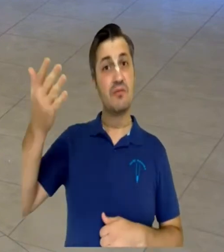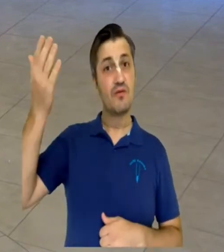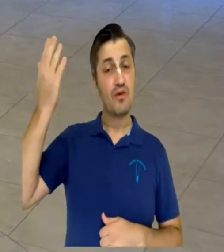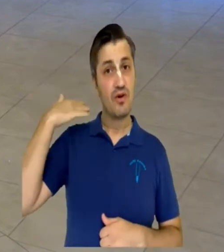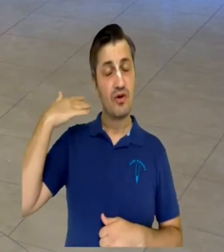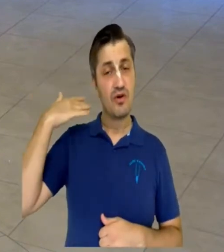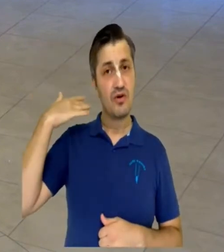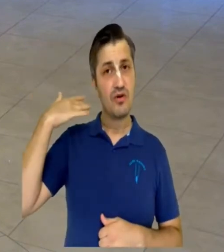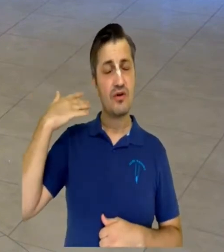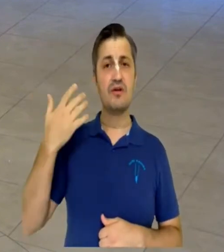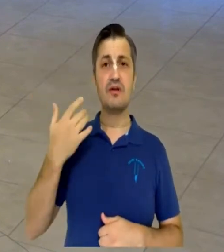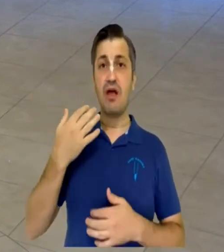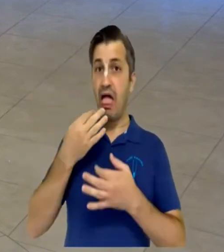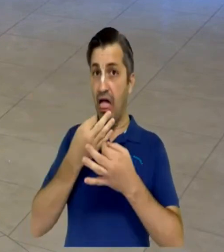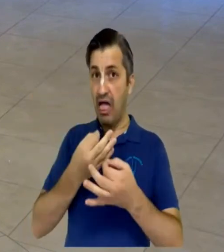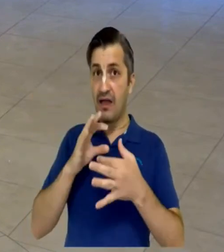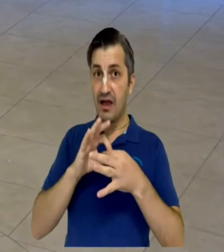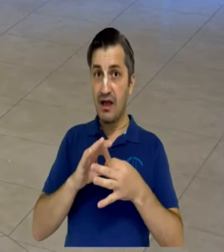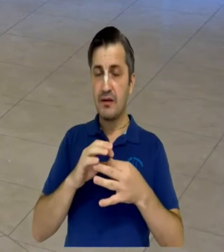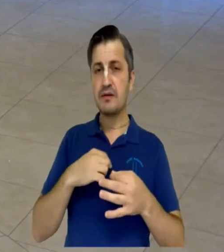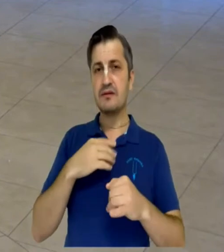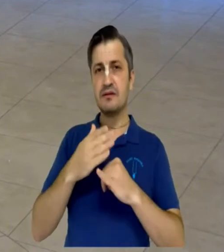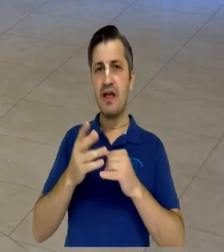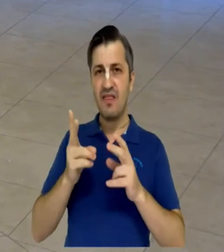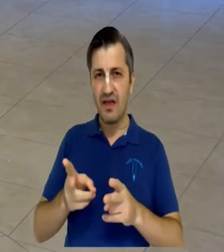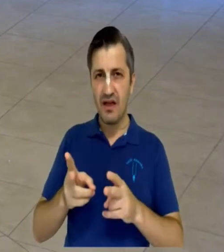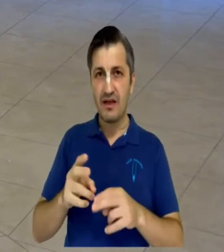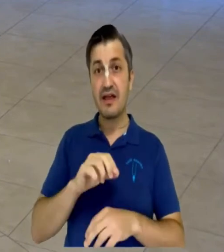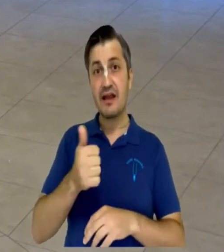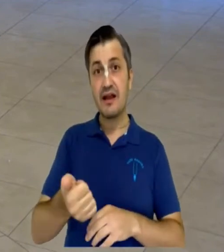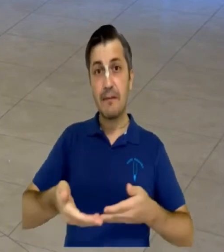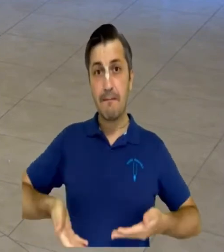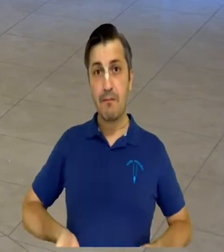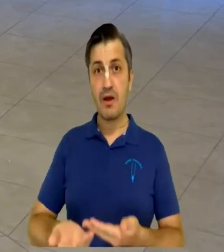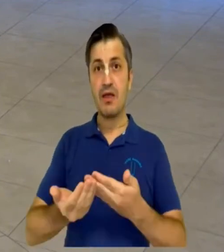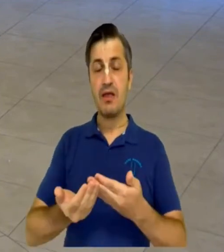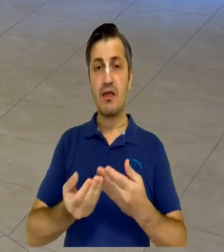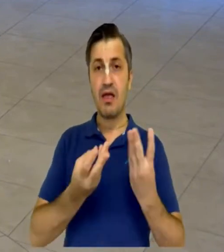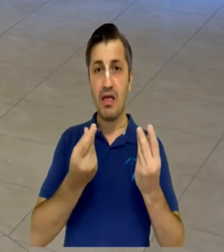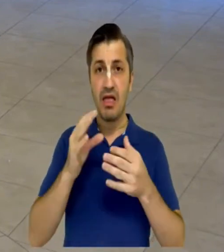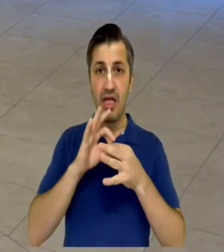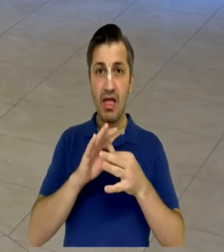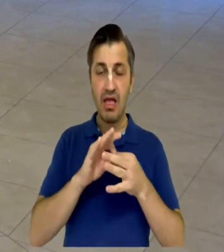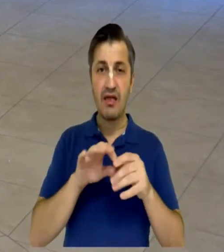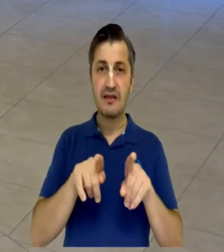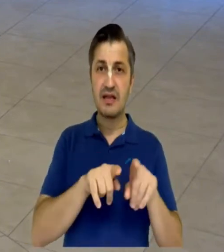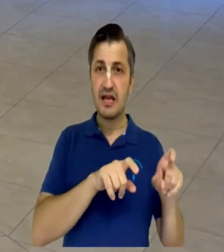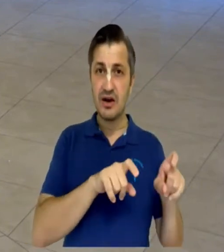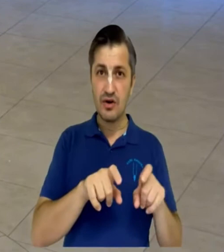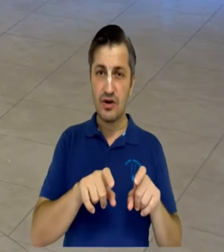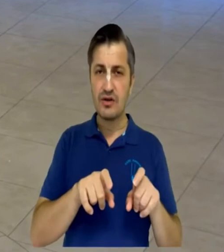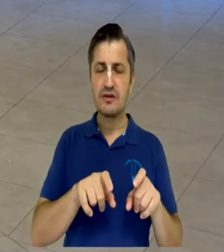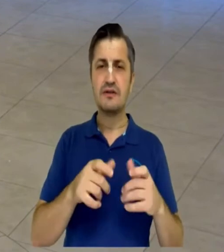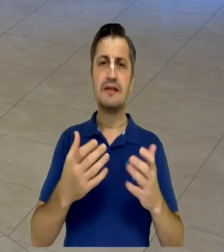the spiritual soul. The spirit soul is being carried by the subtle body that he is created by his choices